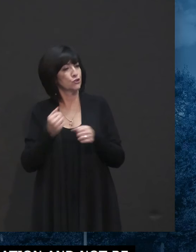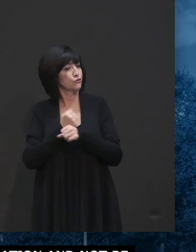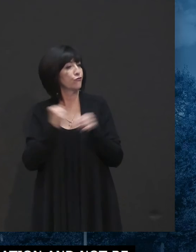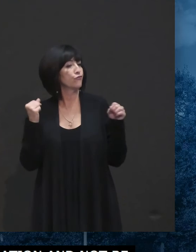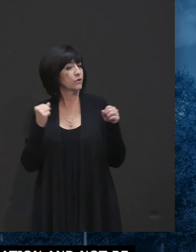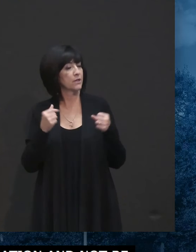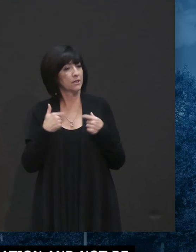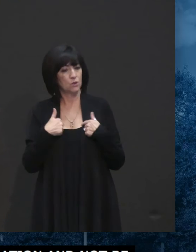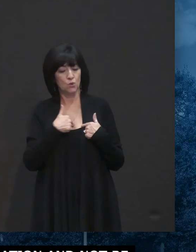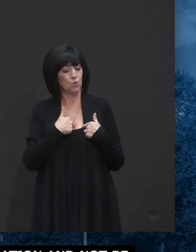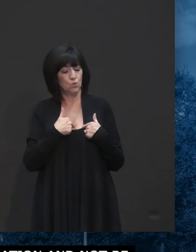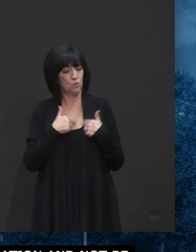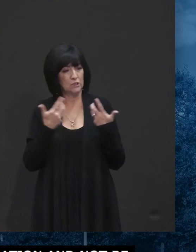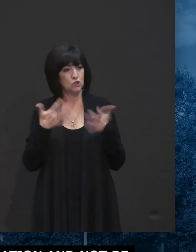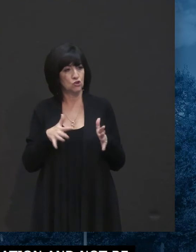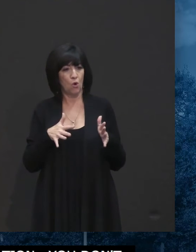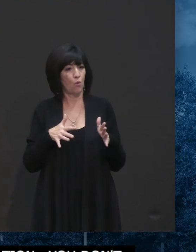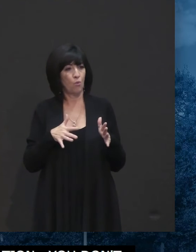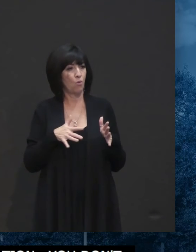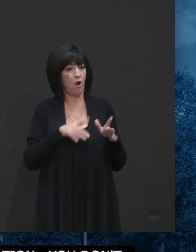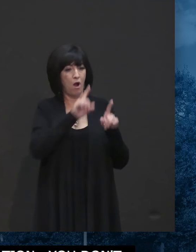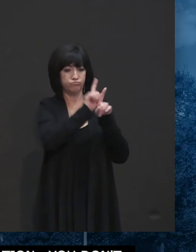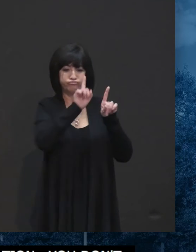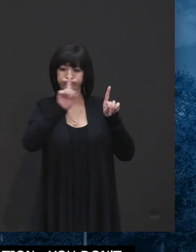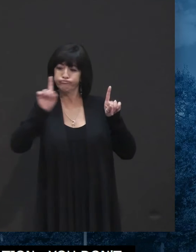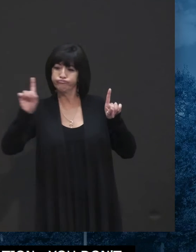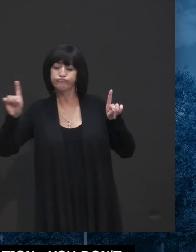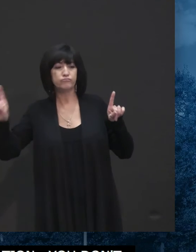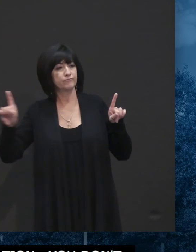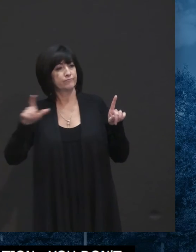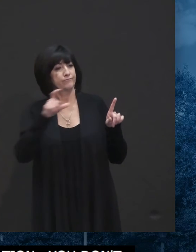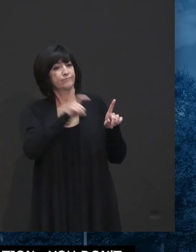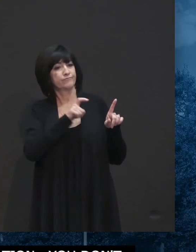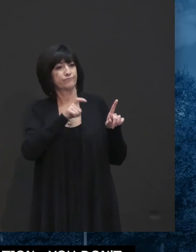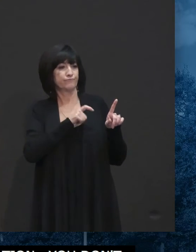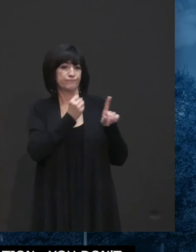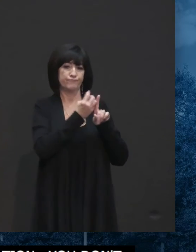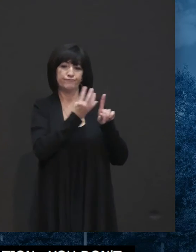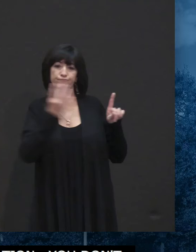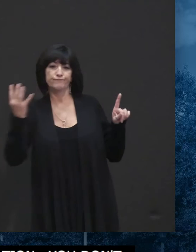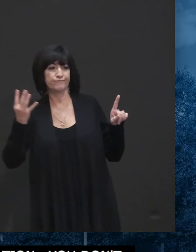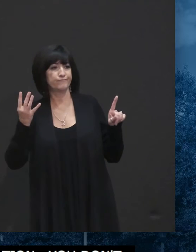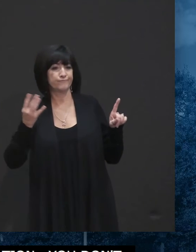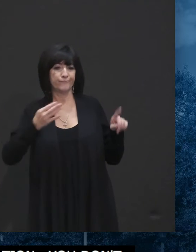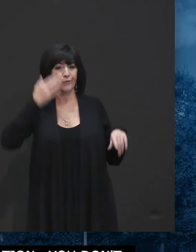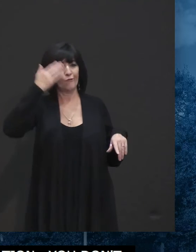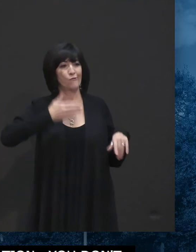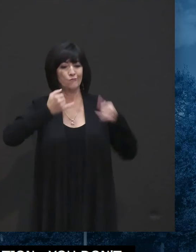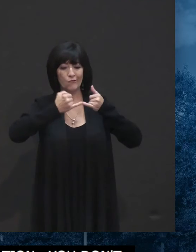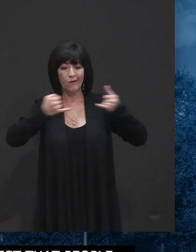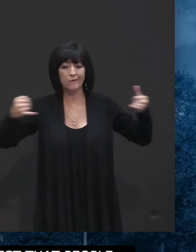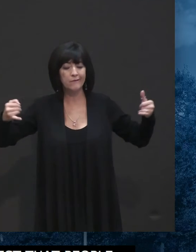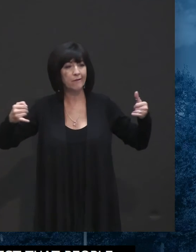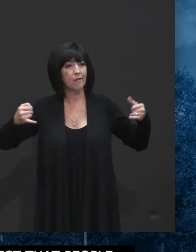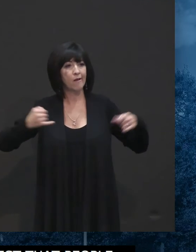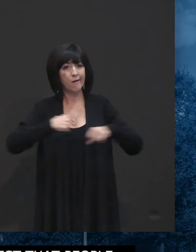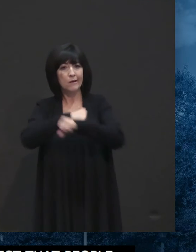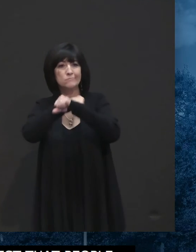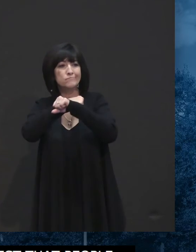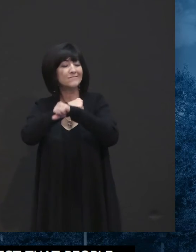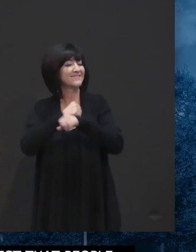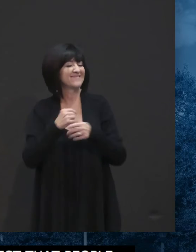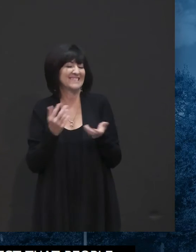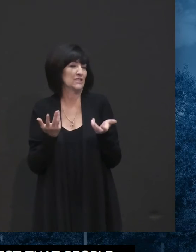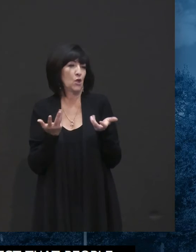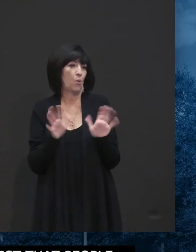enforcement front to suggest that people should or shouldn't go to the polls, if that makes any sense. But there has been,